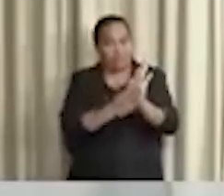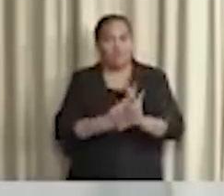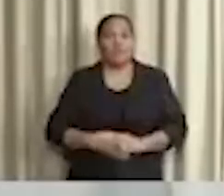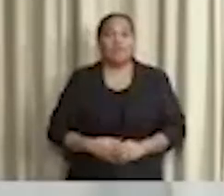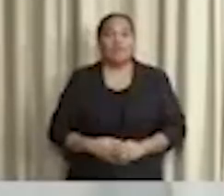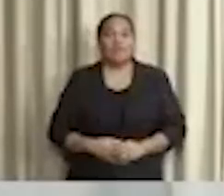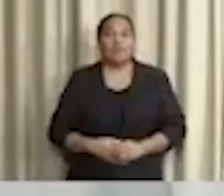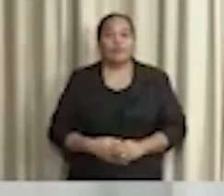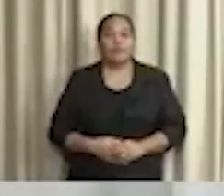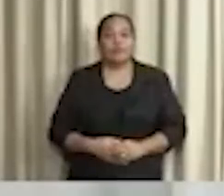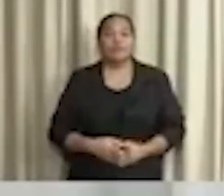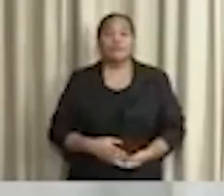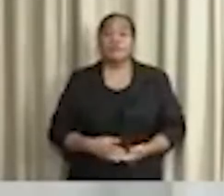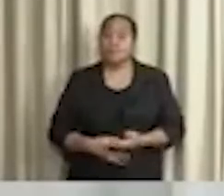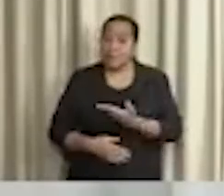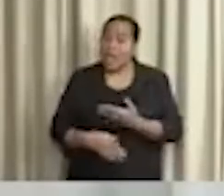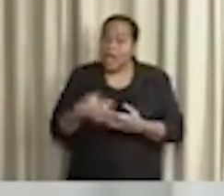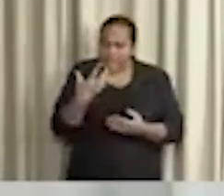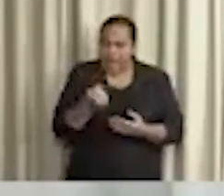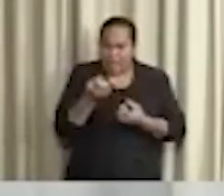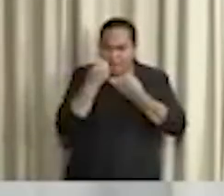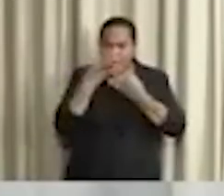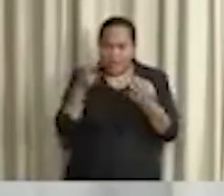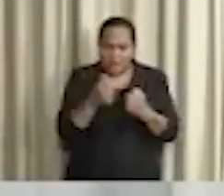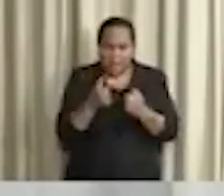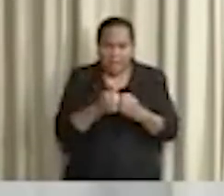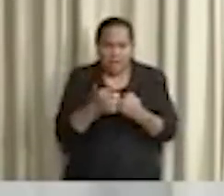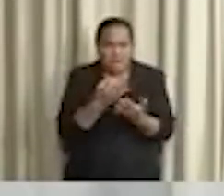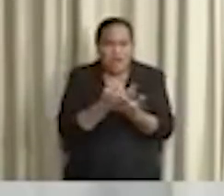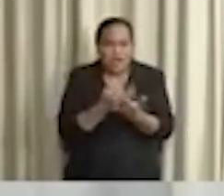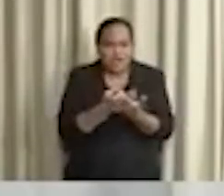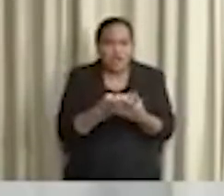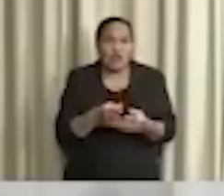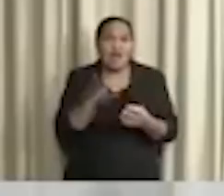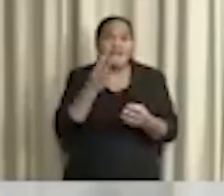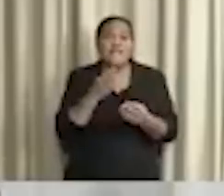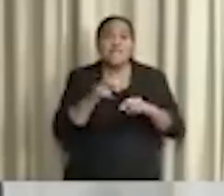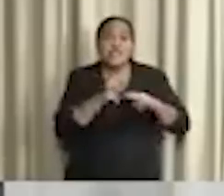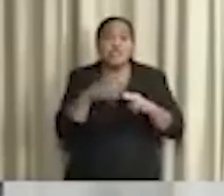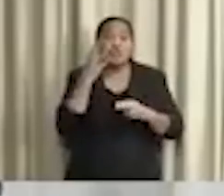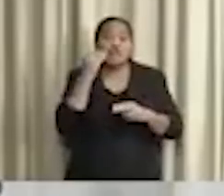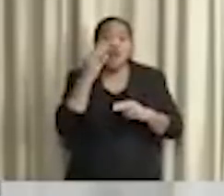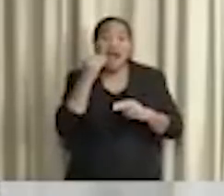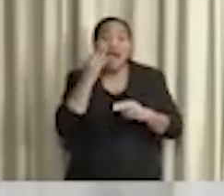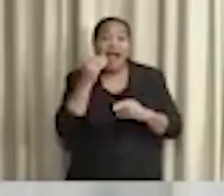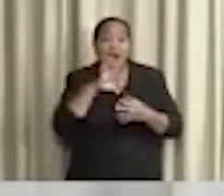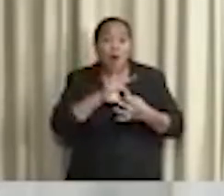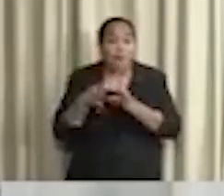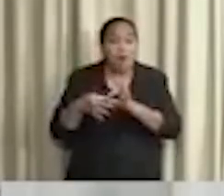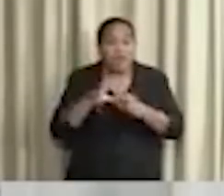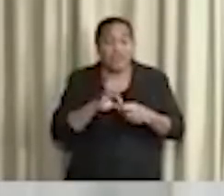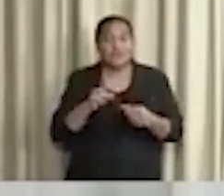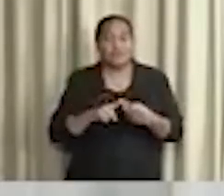We had information paper on the financial status of the Fiji Sugar Corporation. The Minister